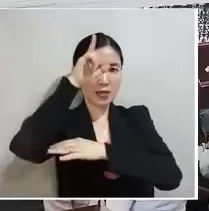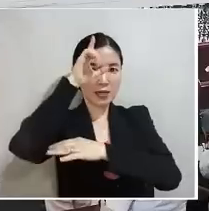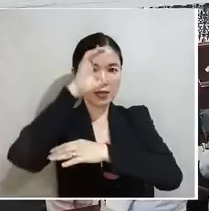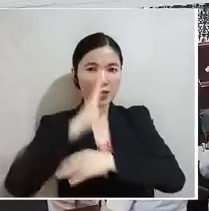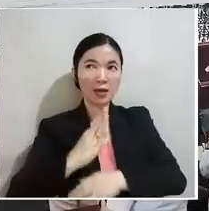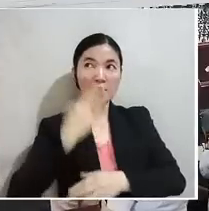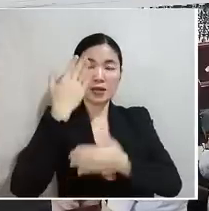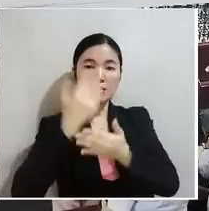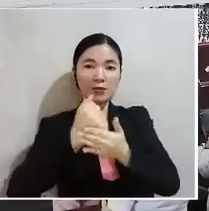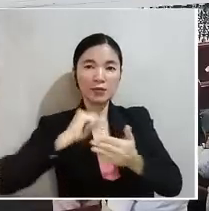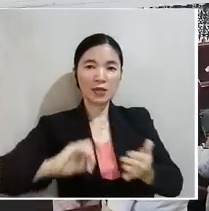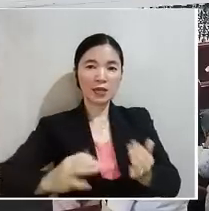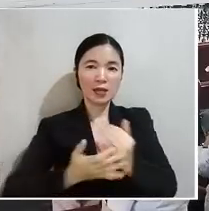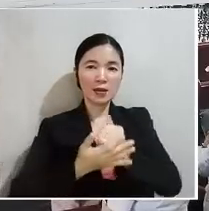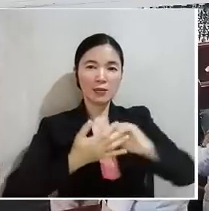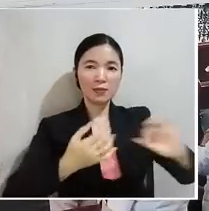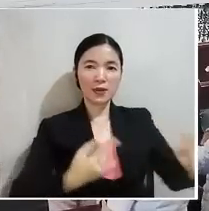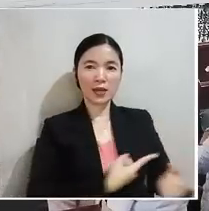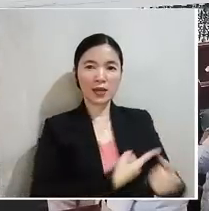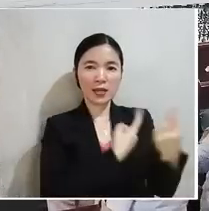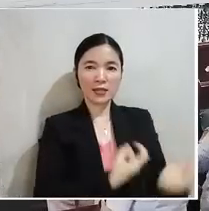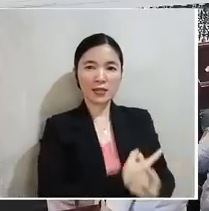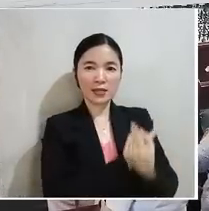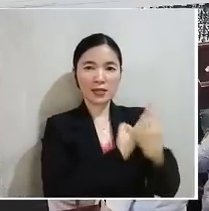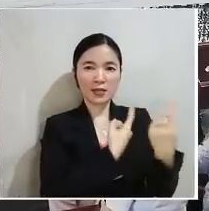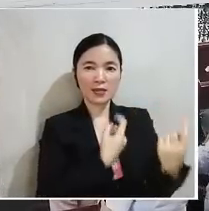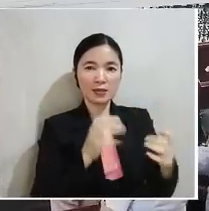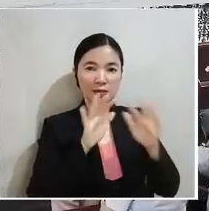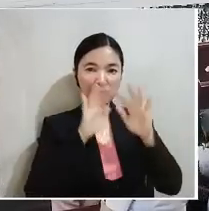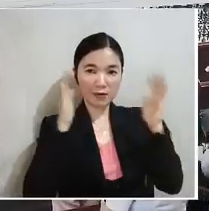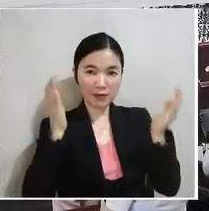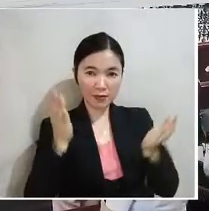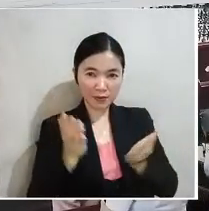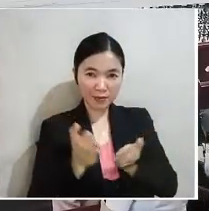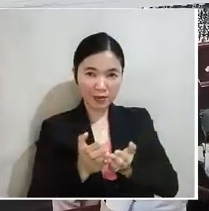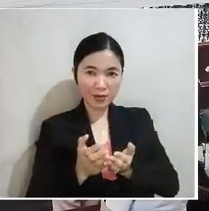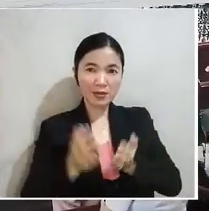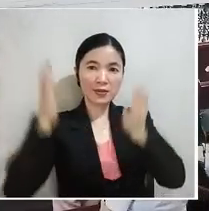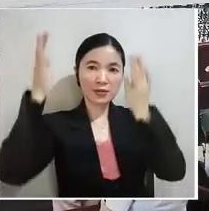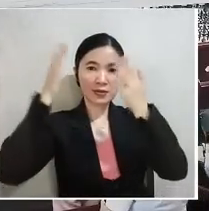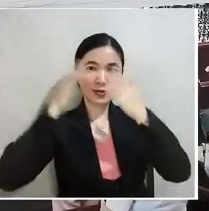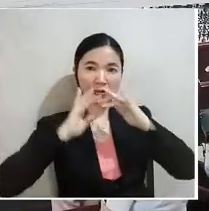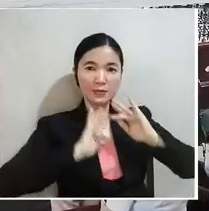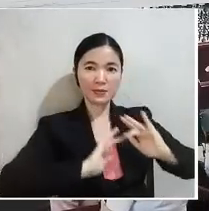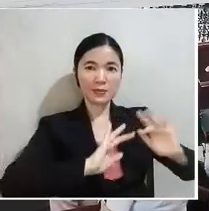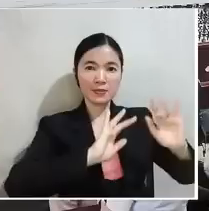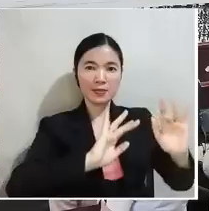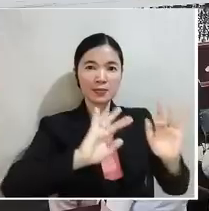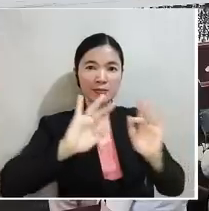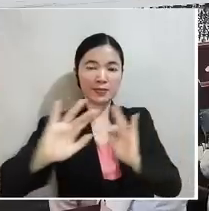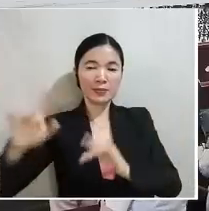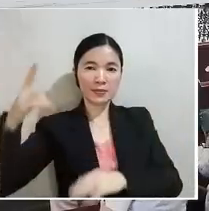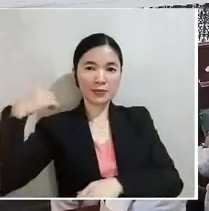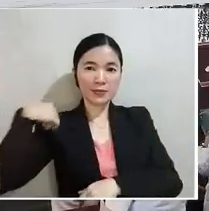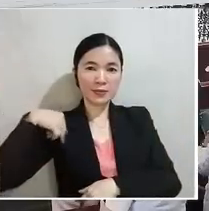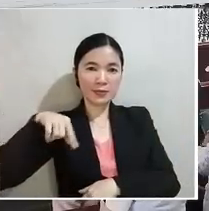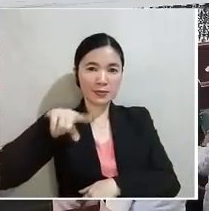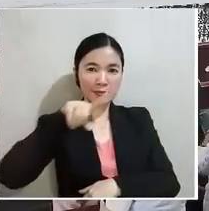God, take away the sins of the world, have